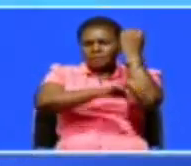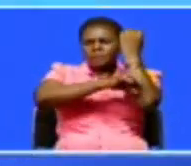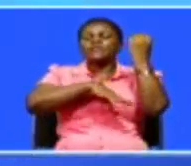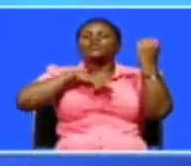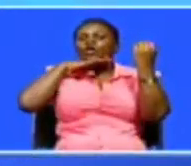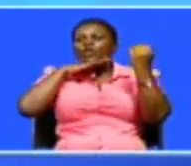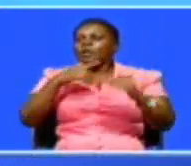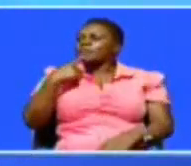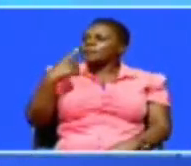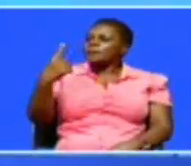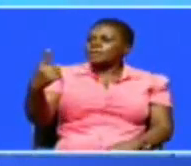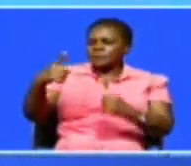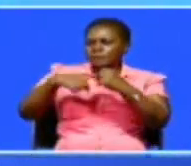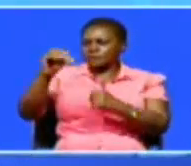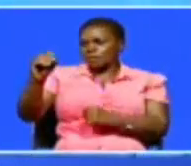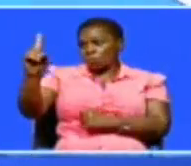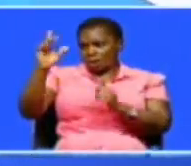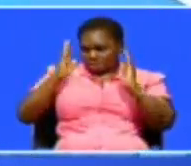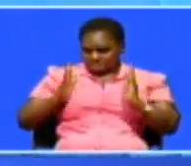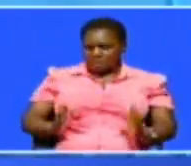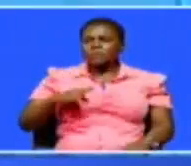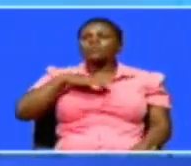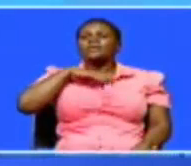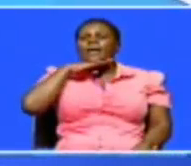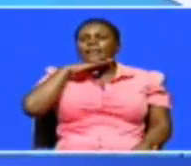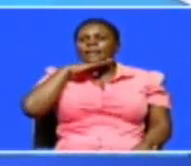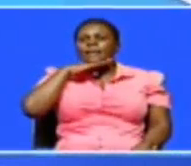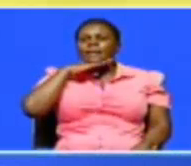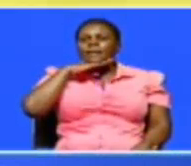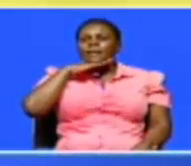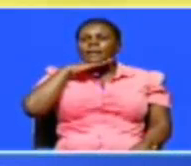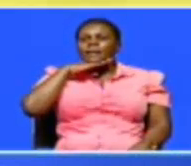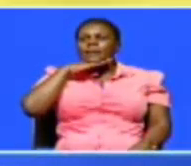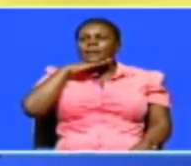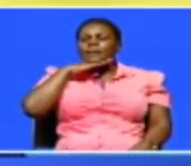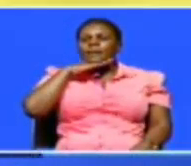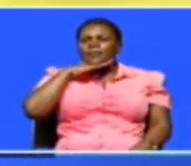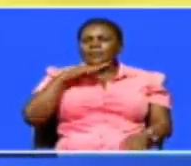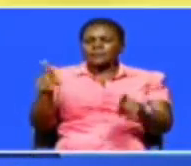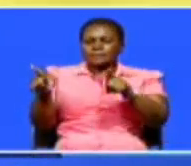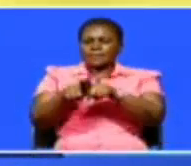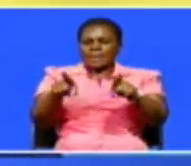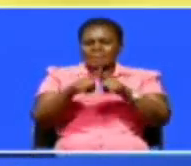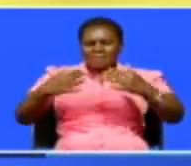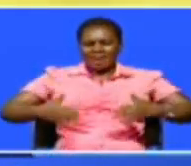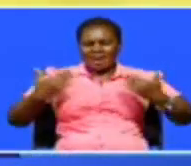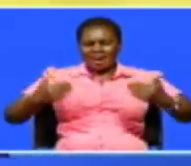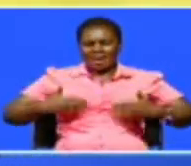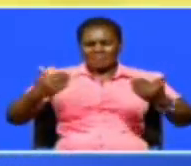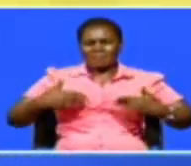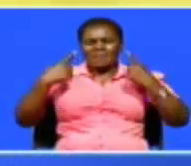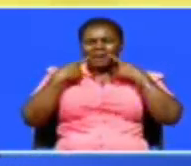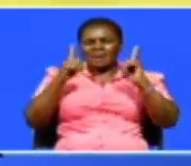hit 160 after one more person lost the battle to the virus. We are also glad to inform you